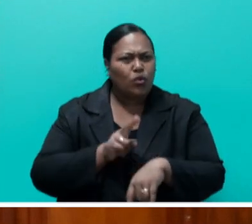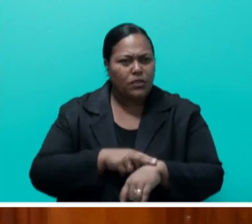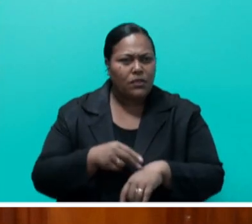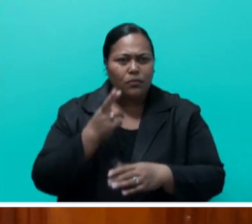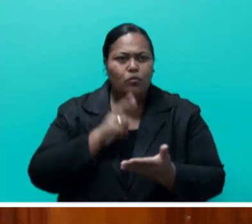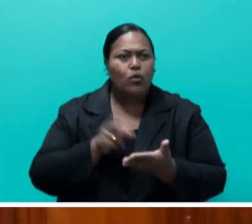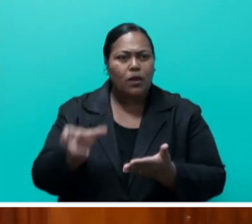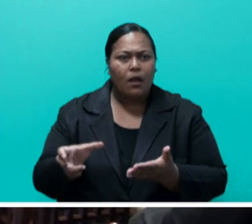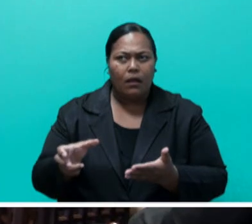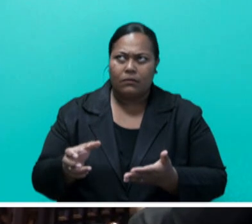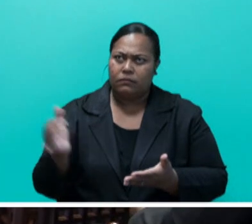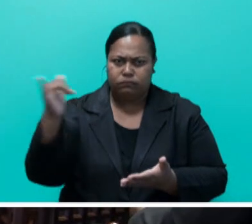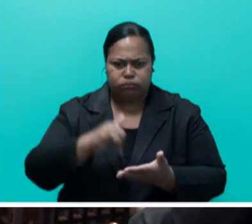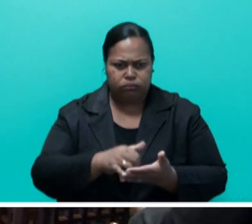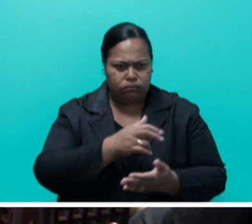Honourable